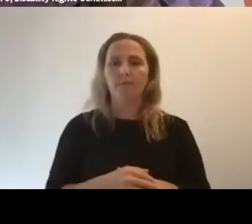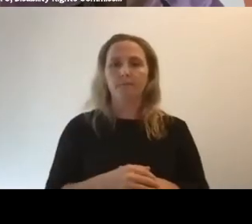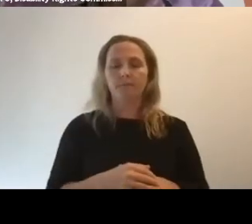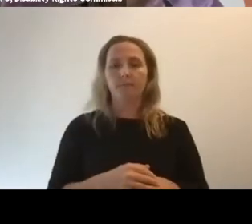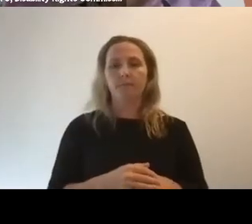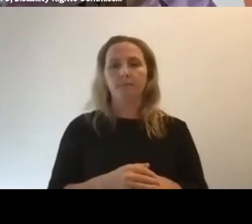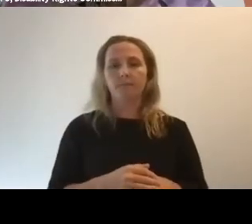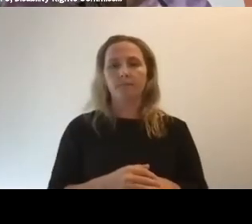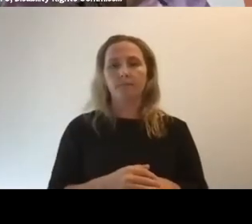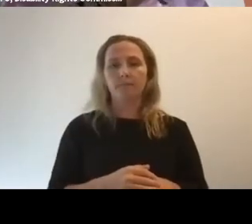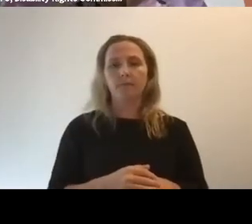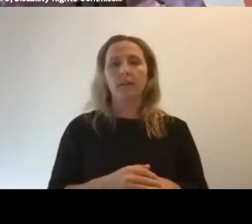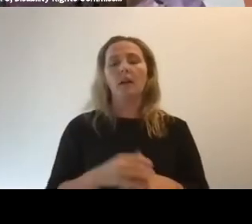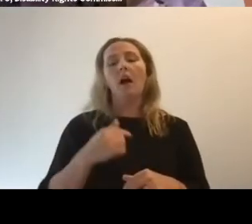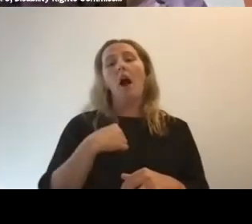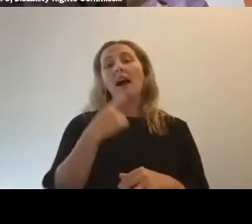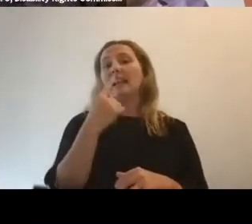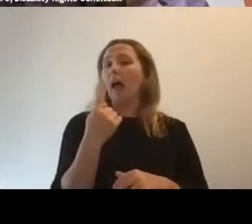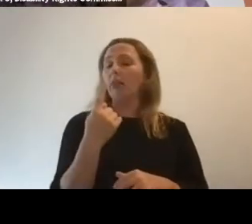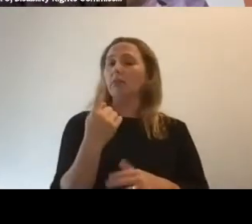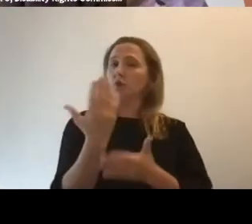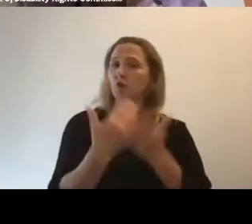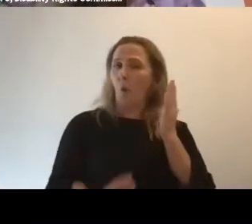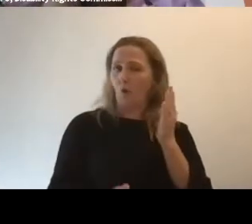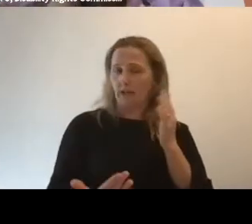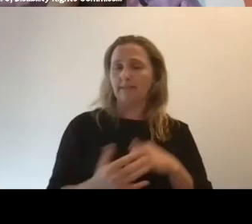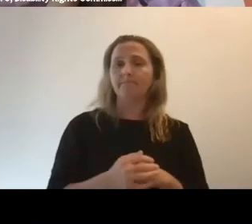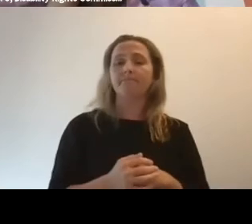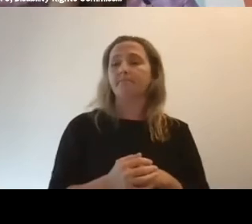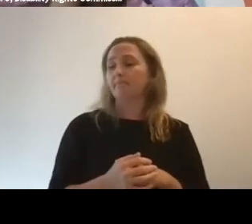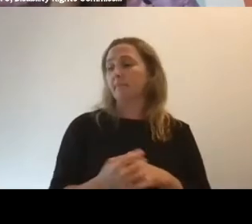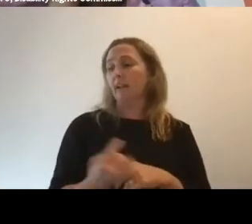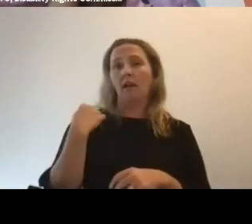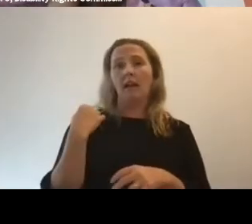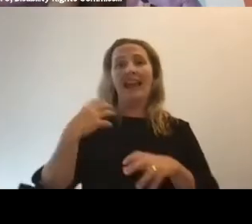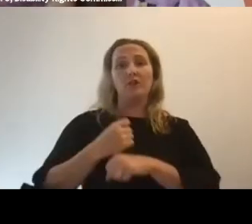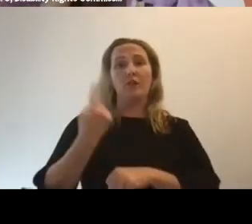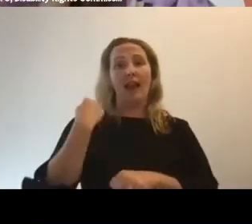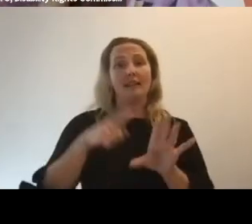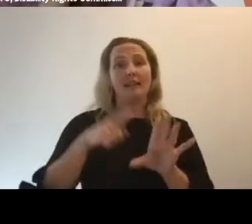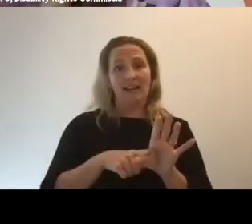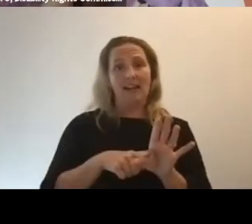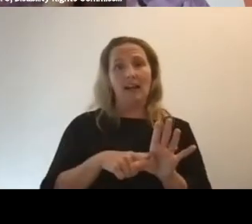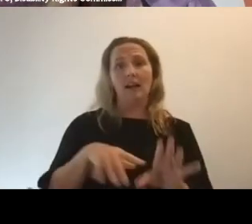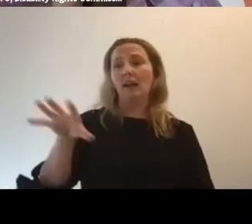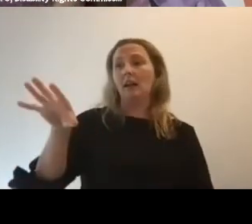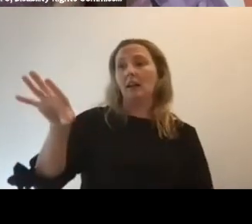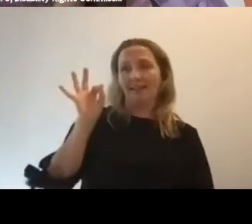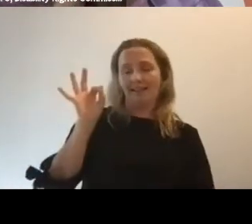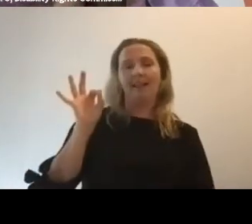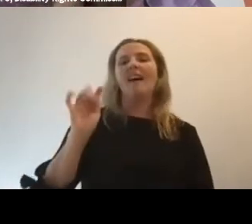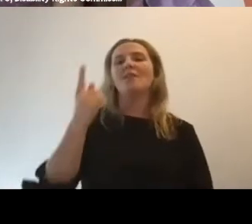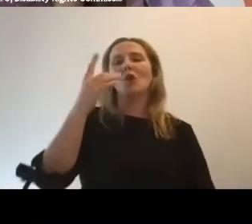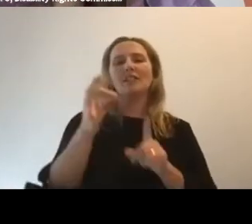story to sort of tell briefly is, late last year we admitted our first female Pacifica partner and also our